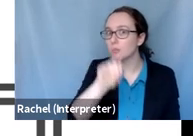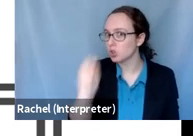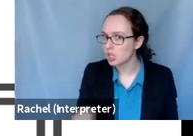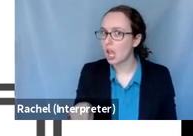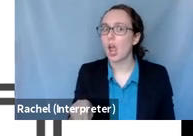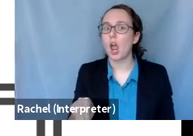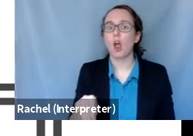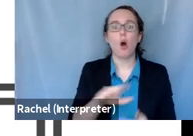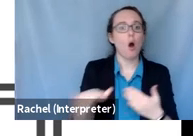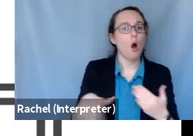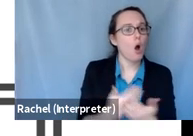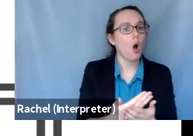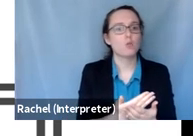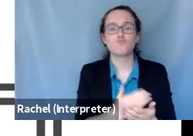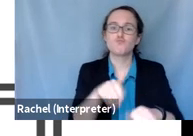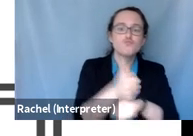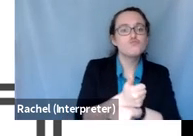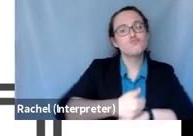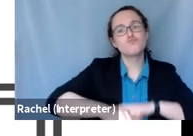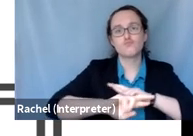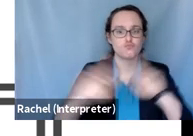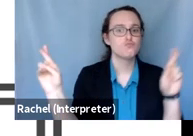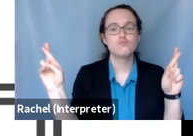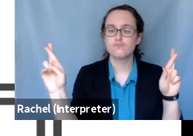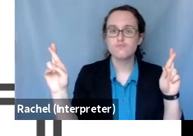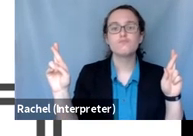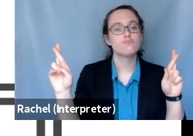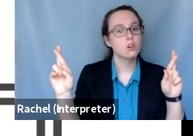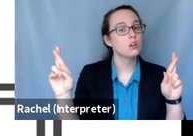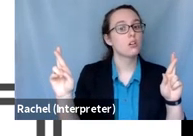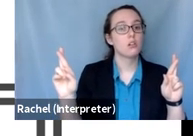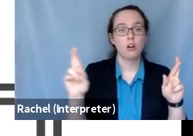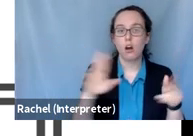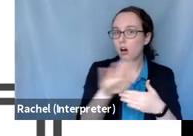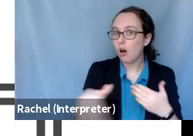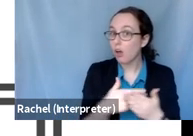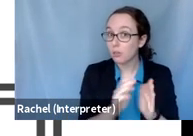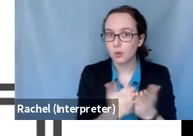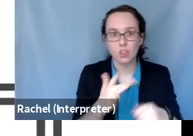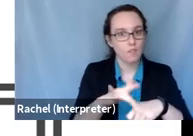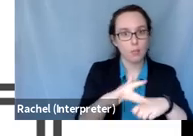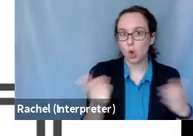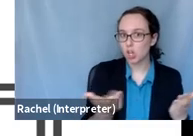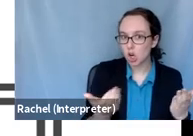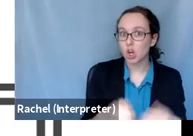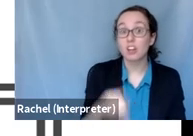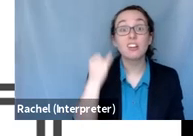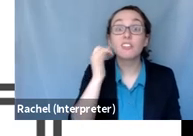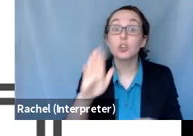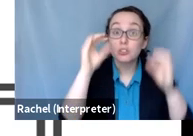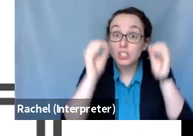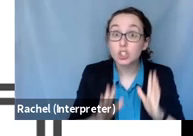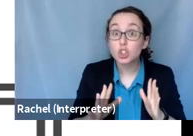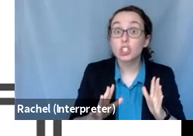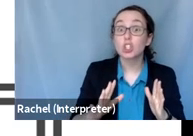So we're loaded and ready to go. We carry all the books here. If your instructors opt in, we have them, and